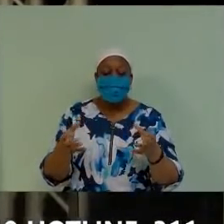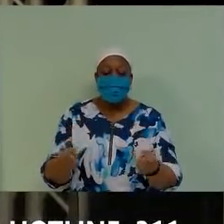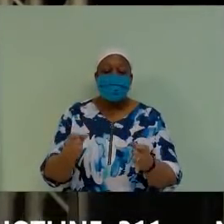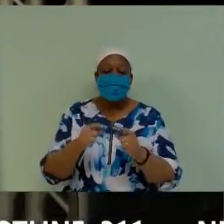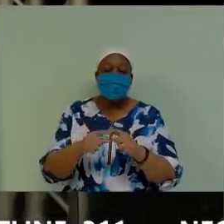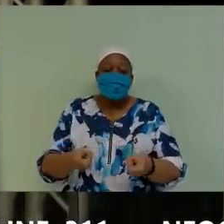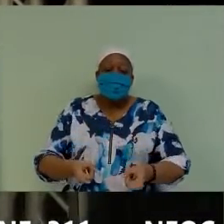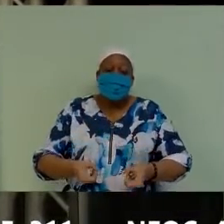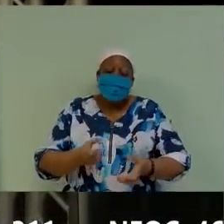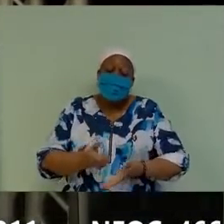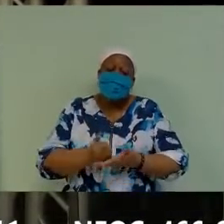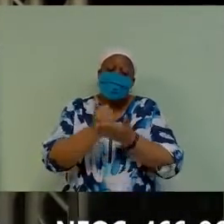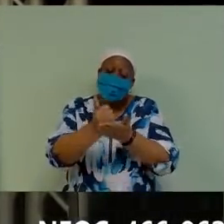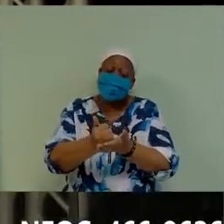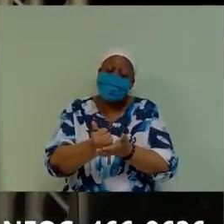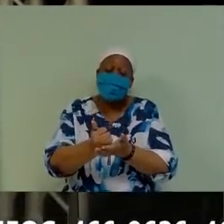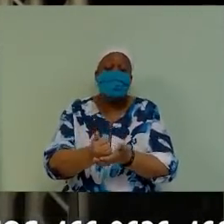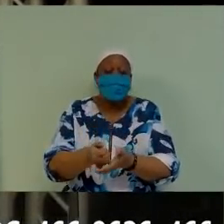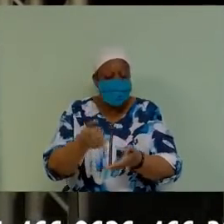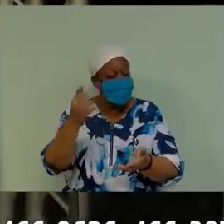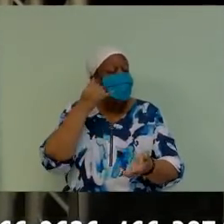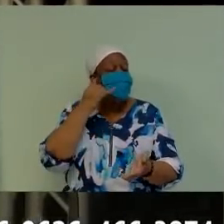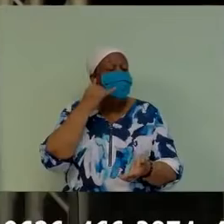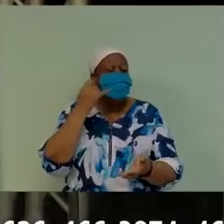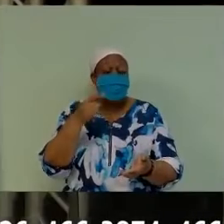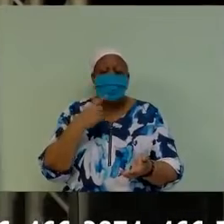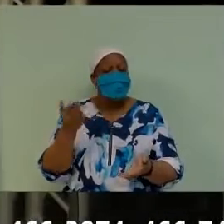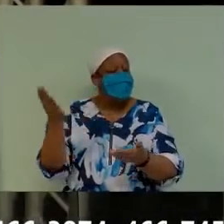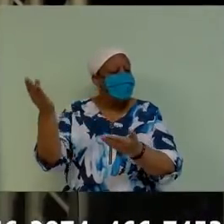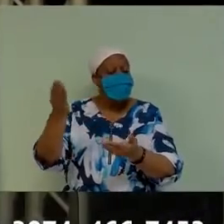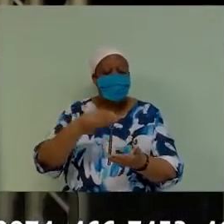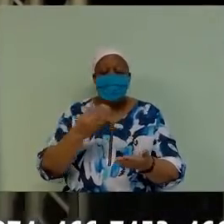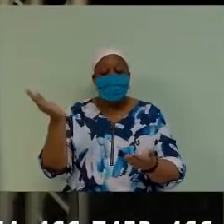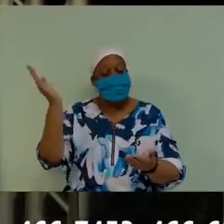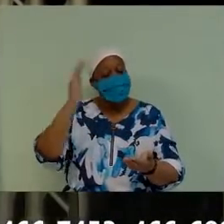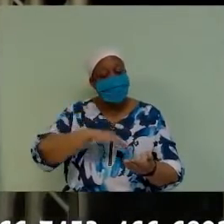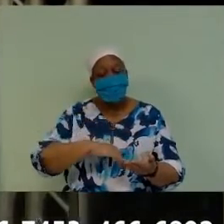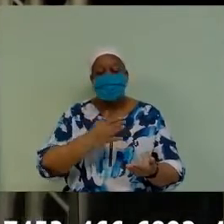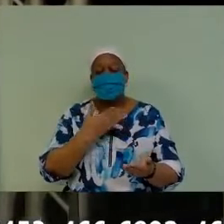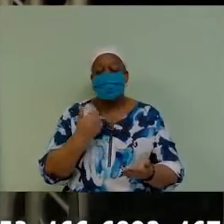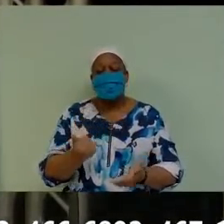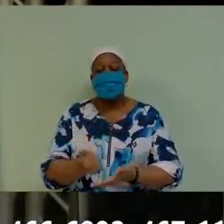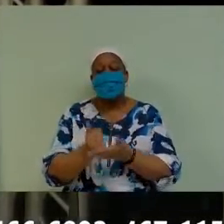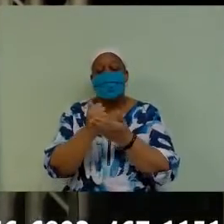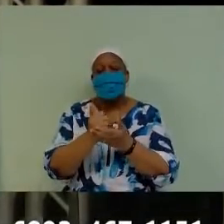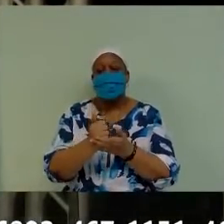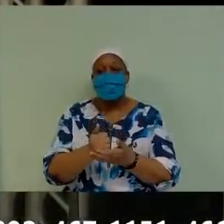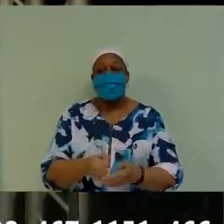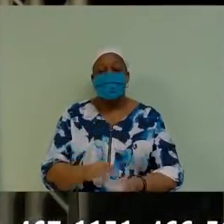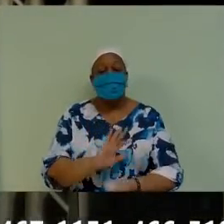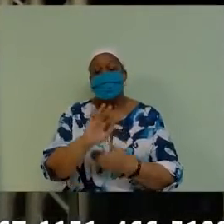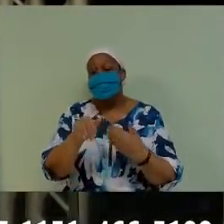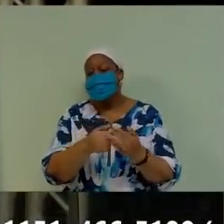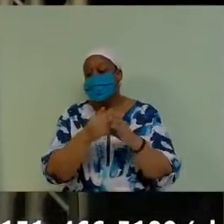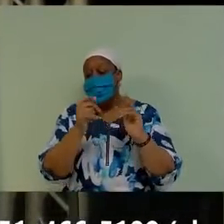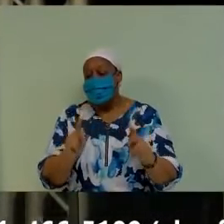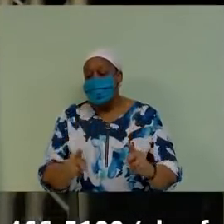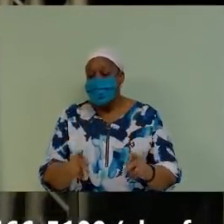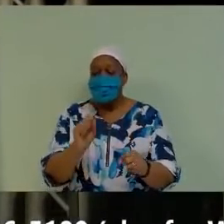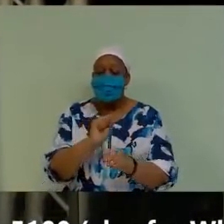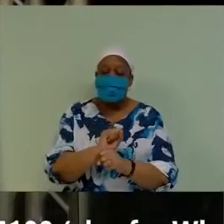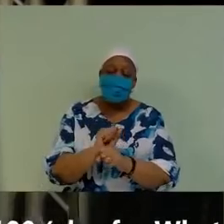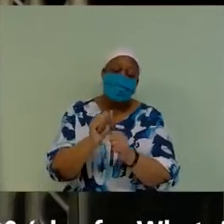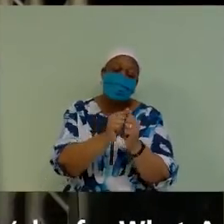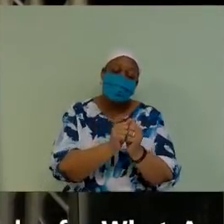you know how to get in touch with us, and we'll welcome you to be a part, because we have said from the very beginning, we want all hands on deck. This is an